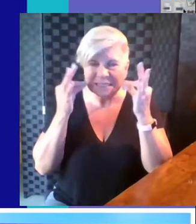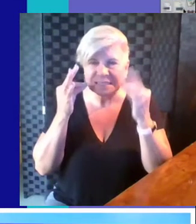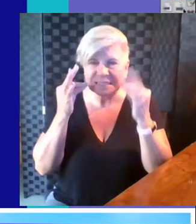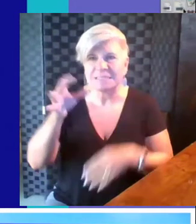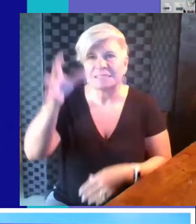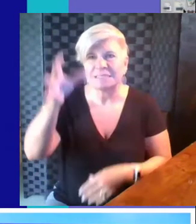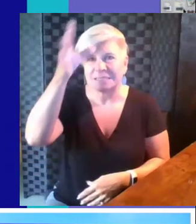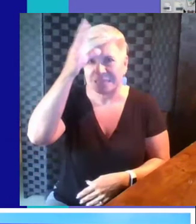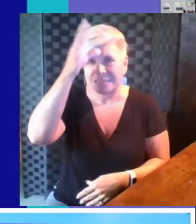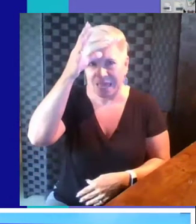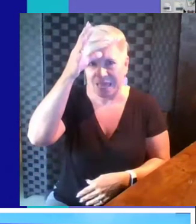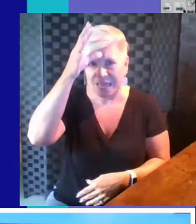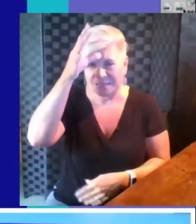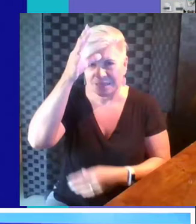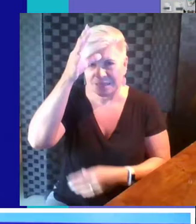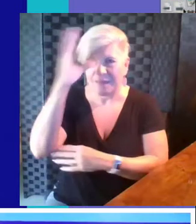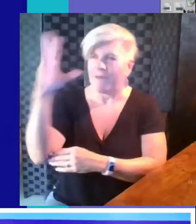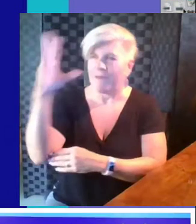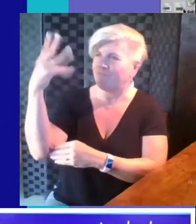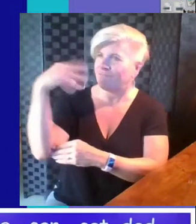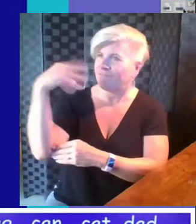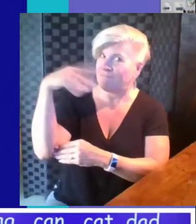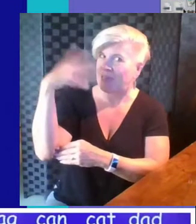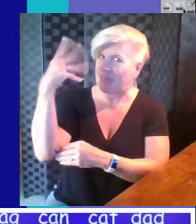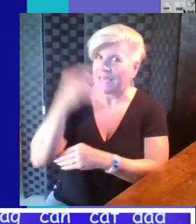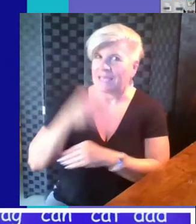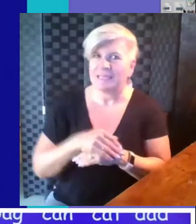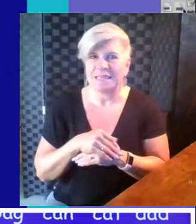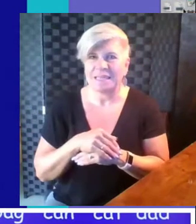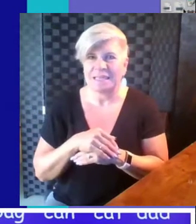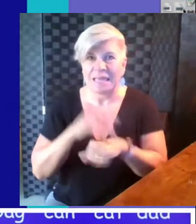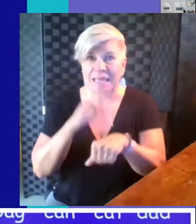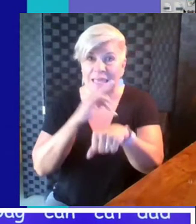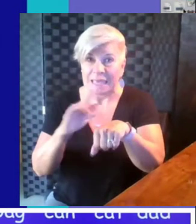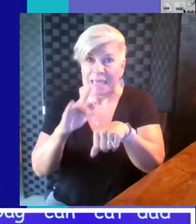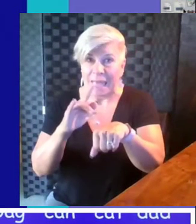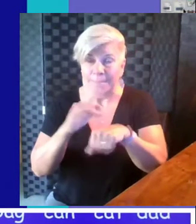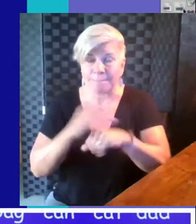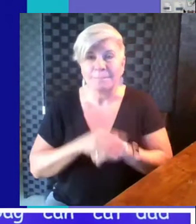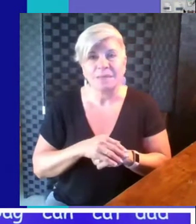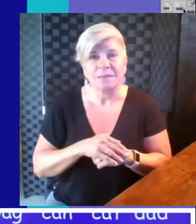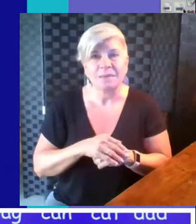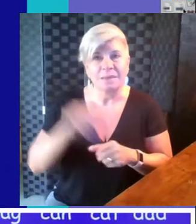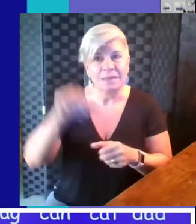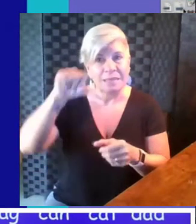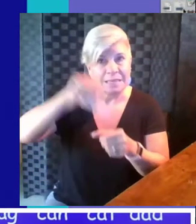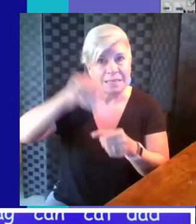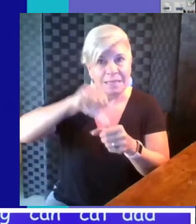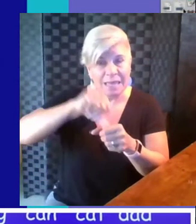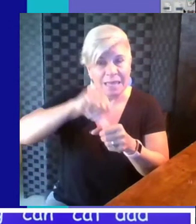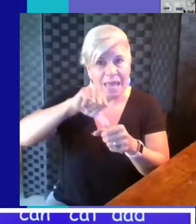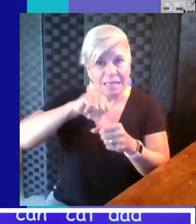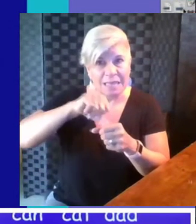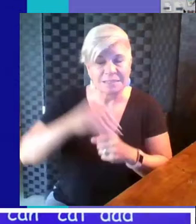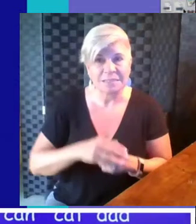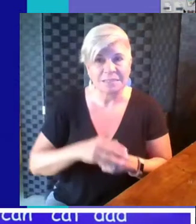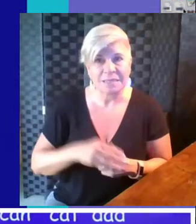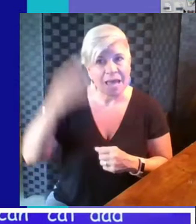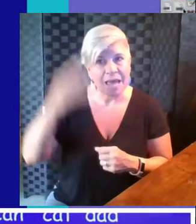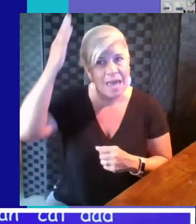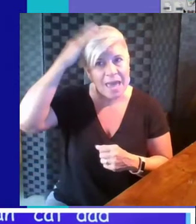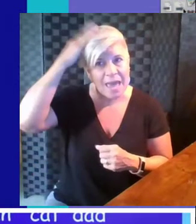cat, dad, fan, gap,